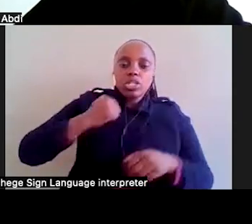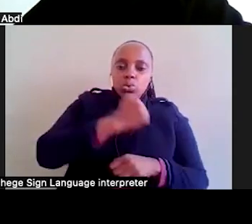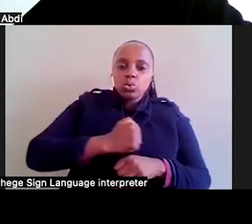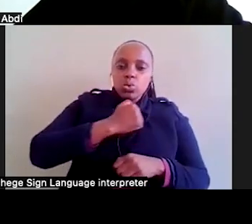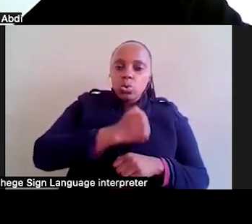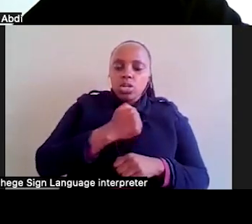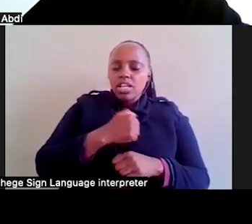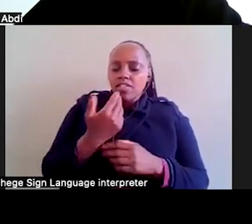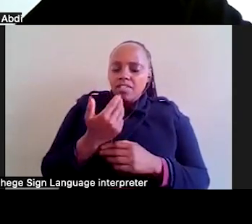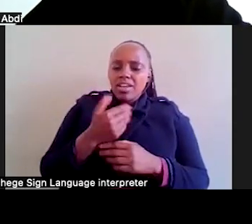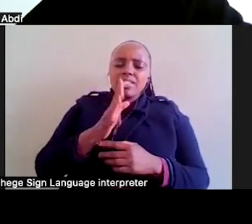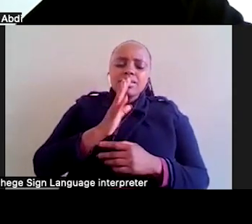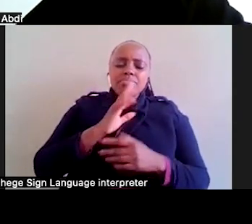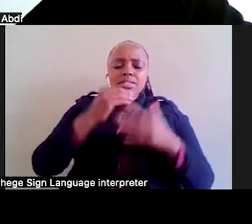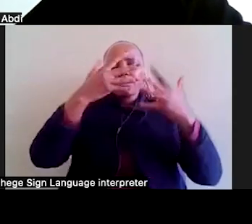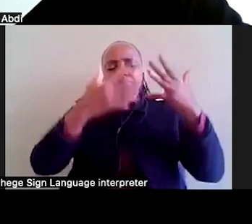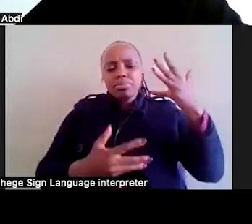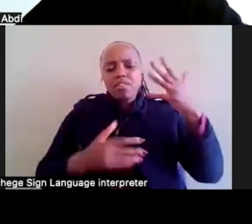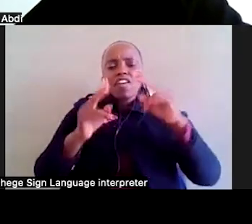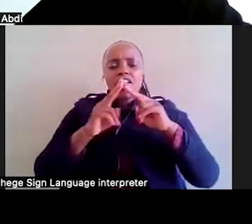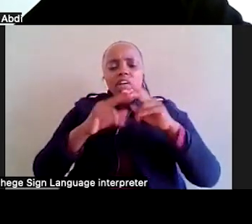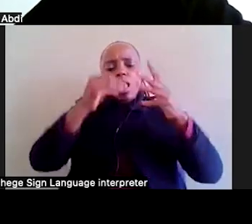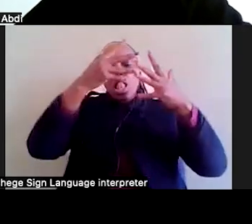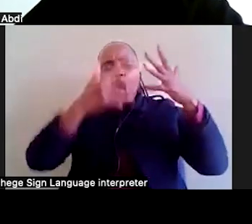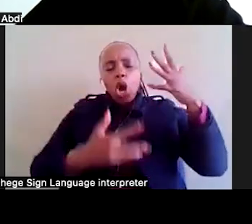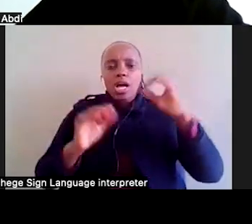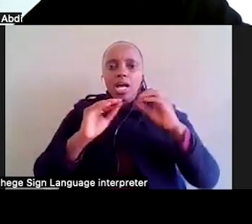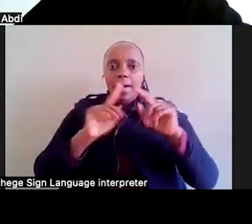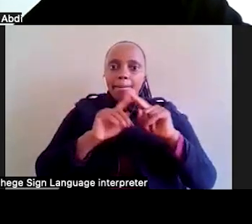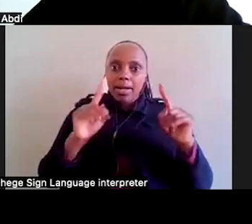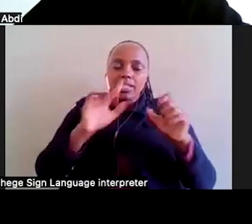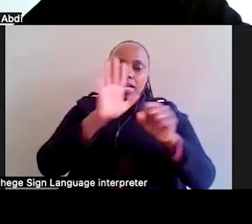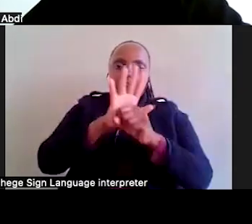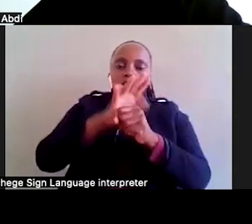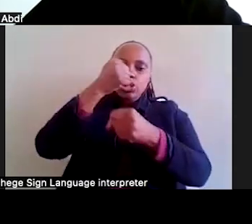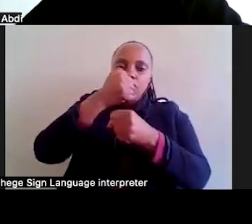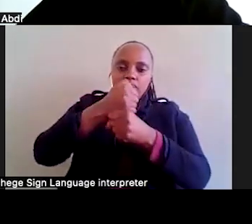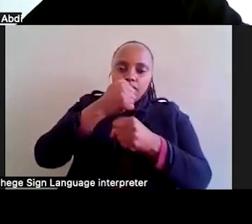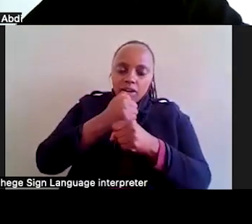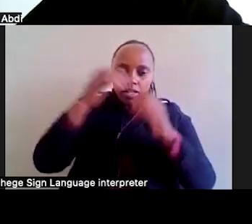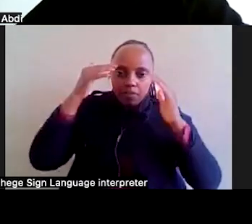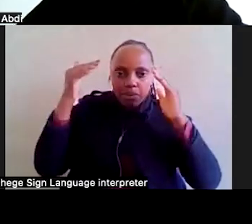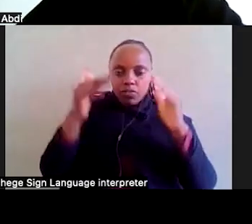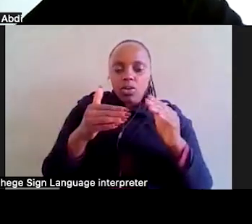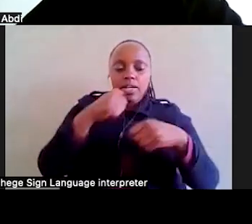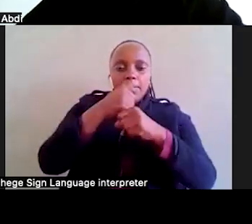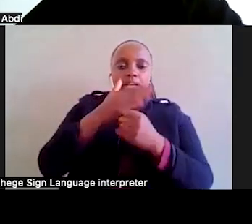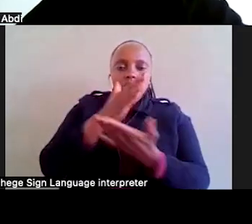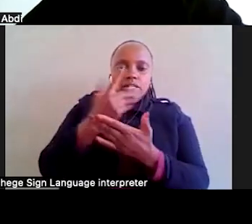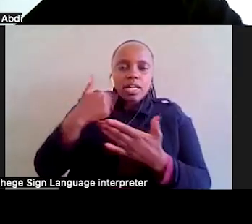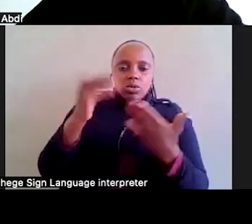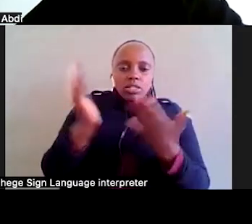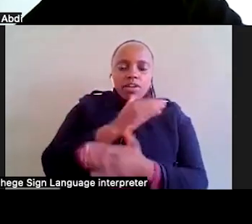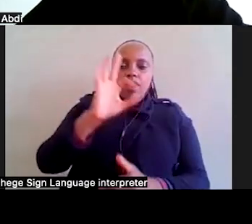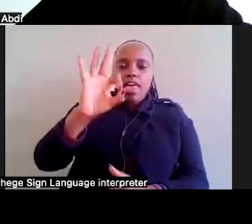long speech. It might not be very long, but at least a lot of work has gone into making sure that we eliminate